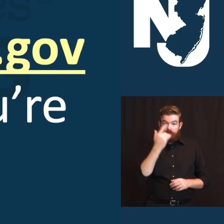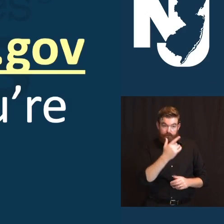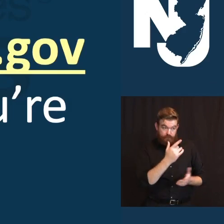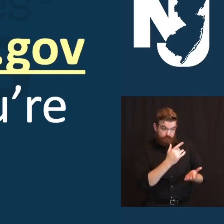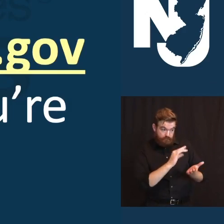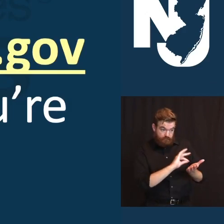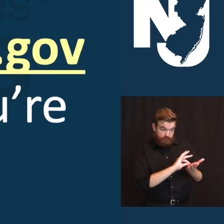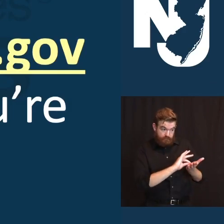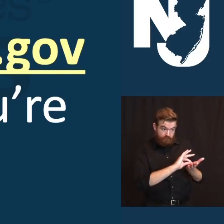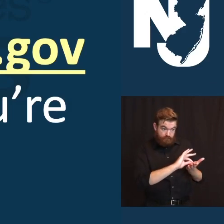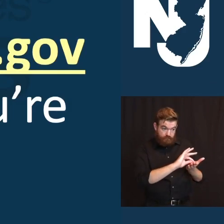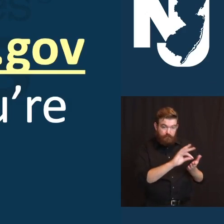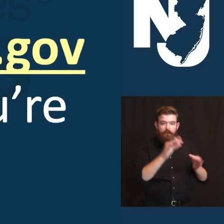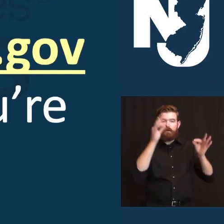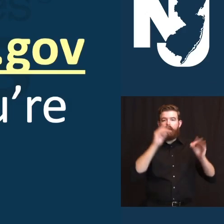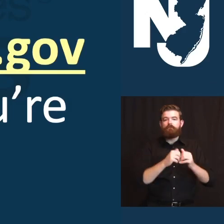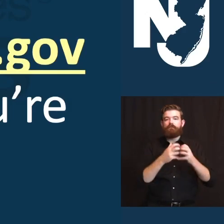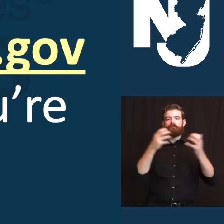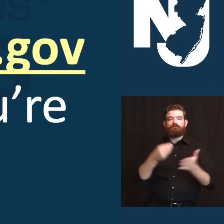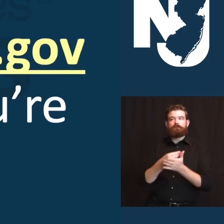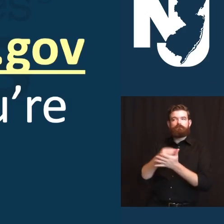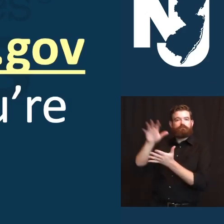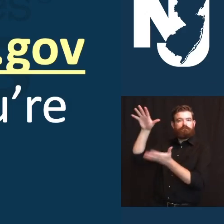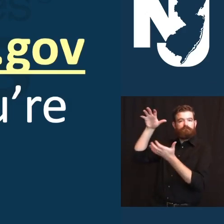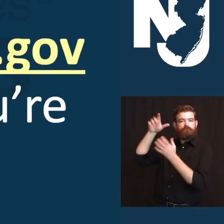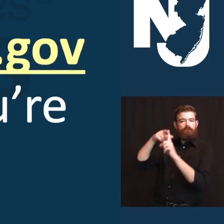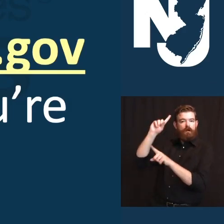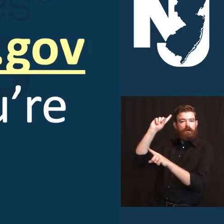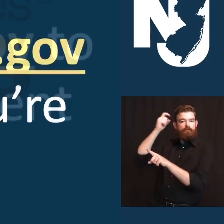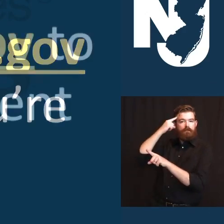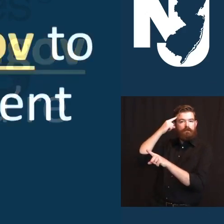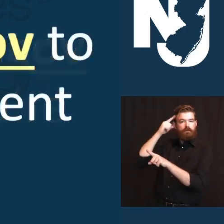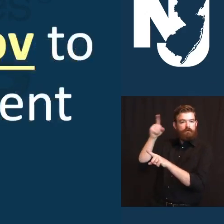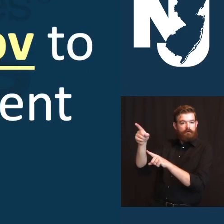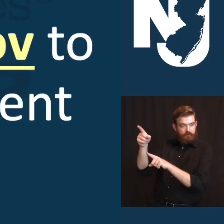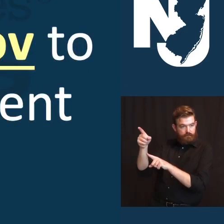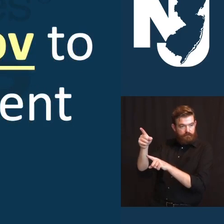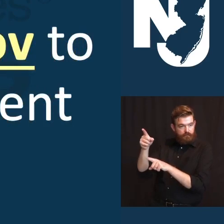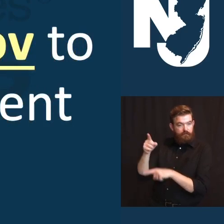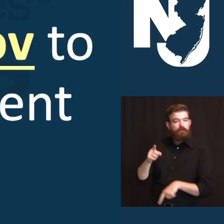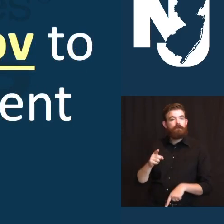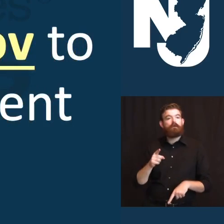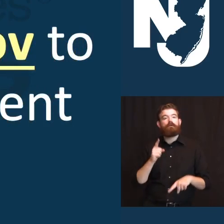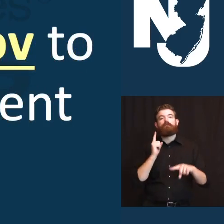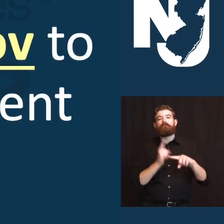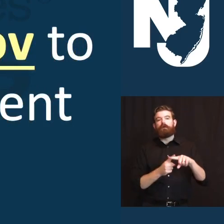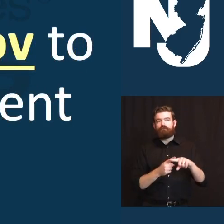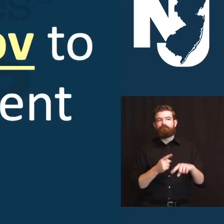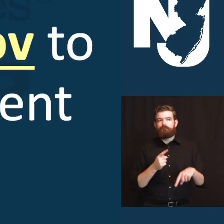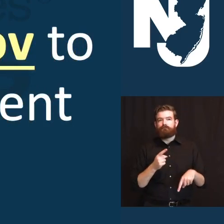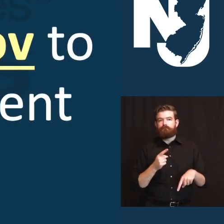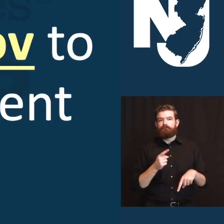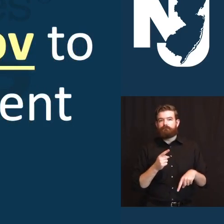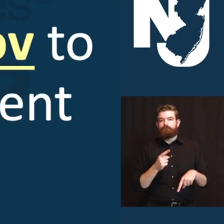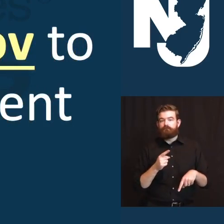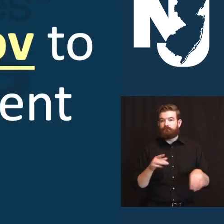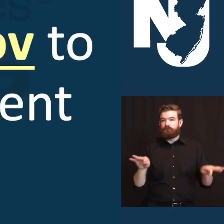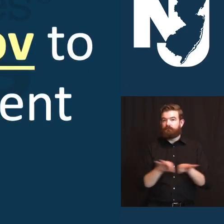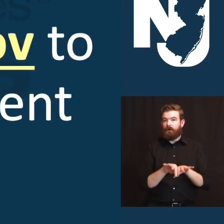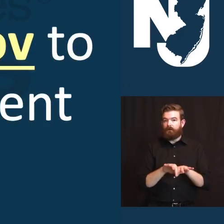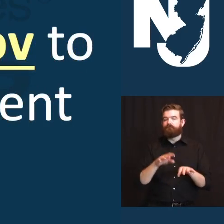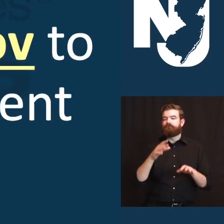our representation in Congress. Even though we've passed 2010, we're not stopping until every New Jerseyan is